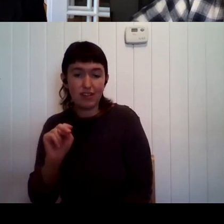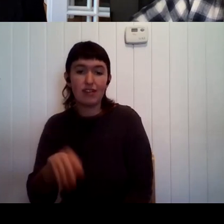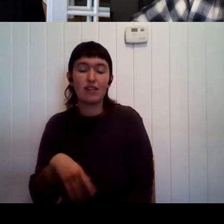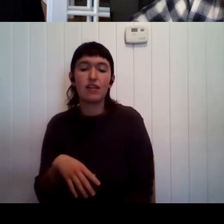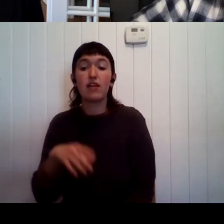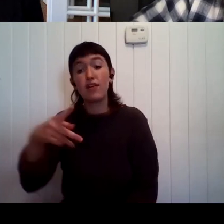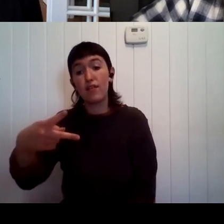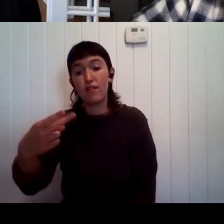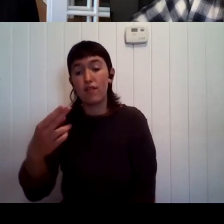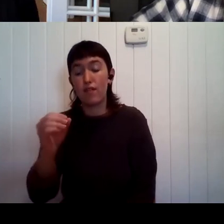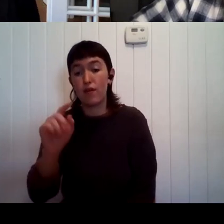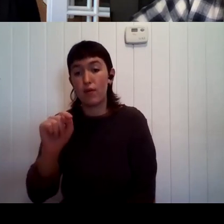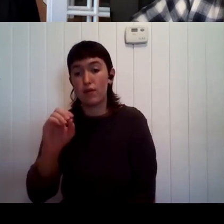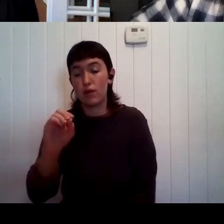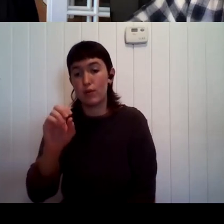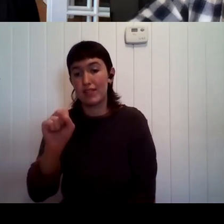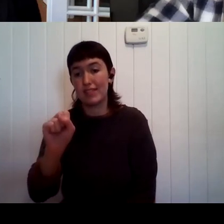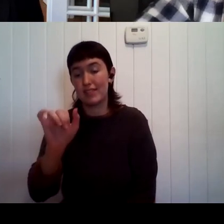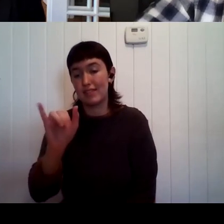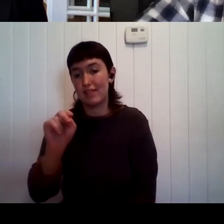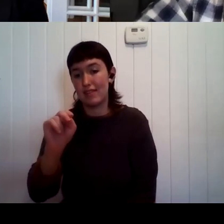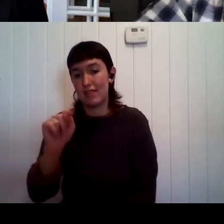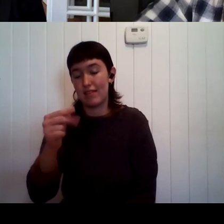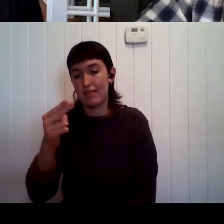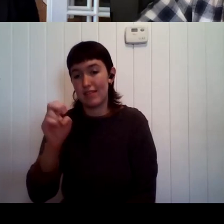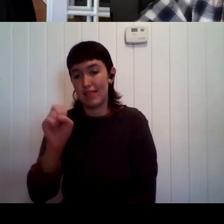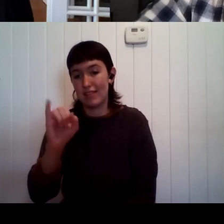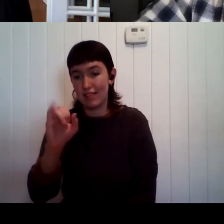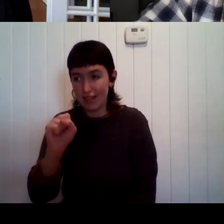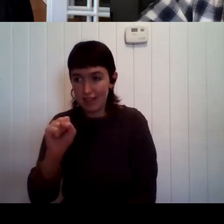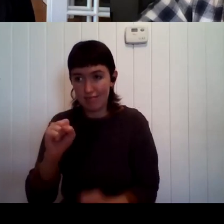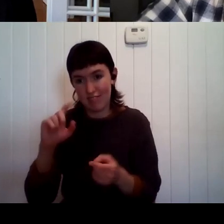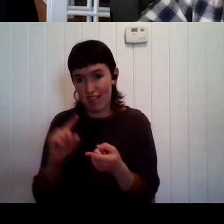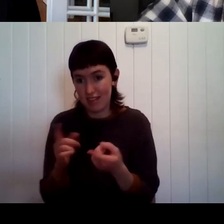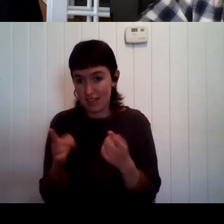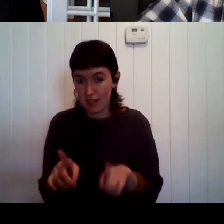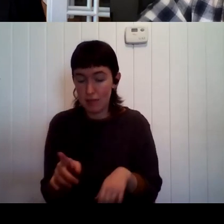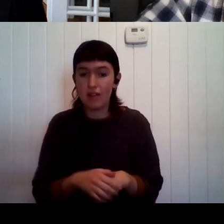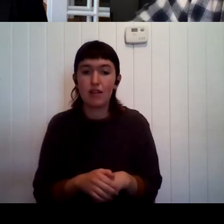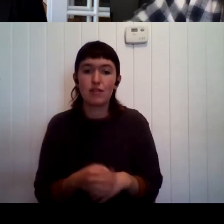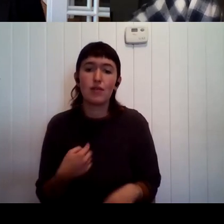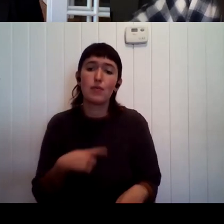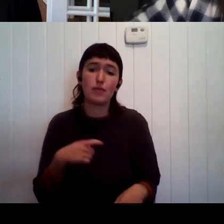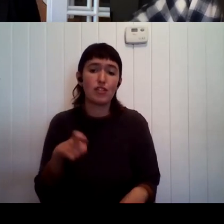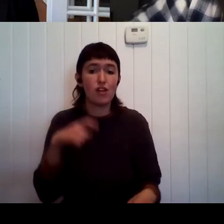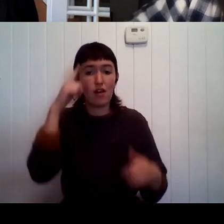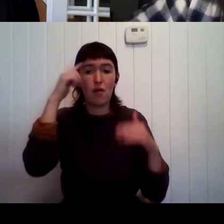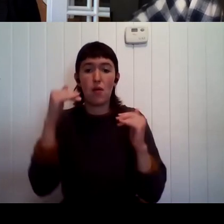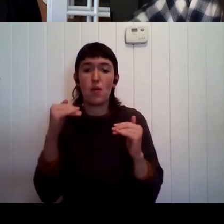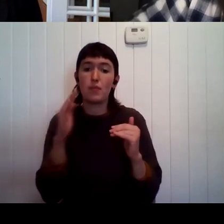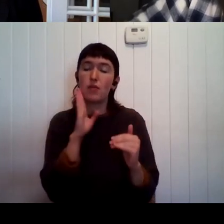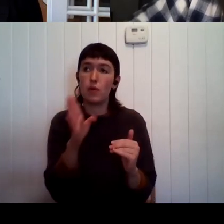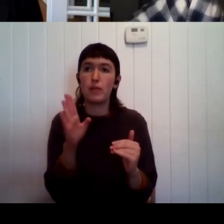there are other plants on this planet, right? Let's hope that there will always be trees on this planet, because I would